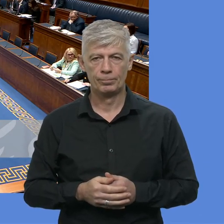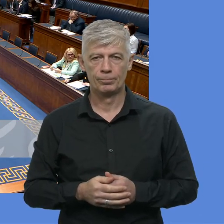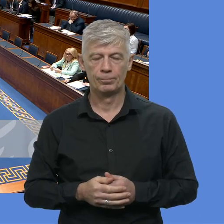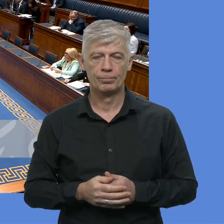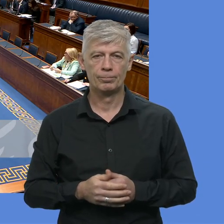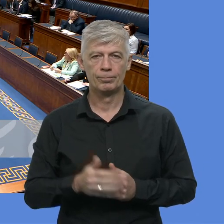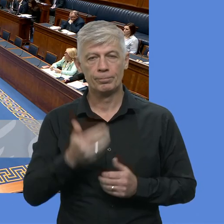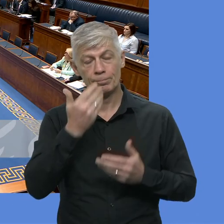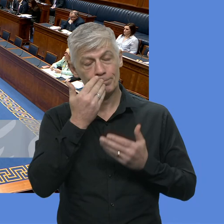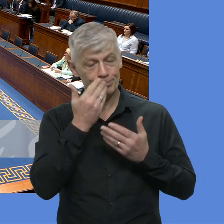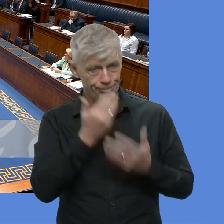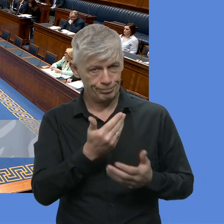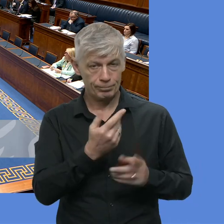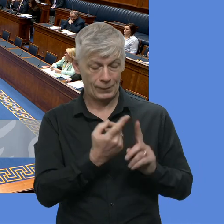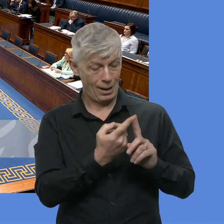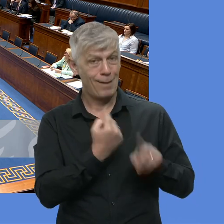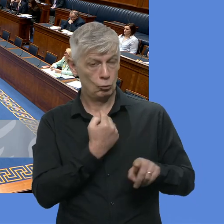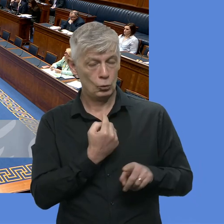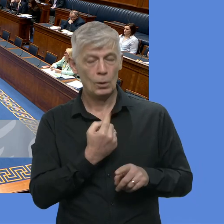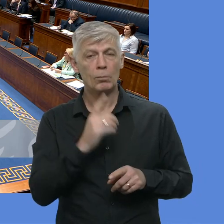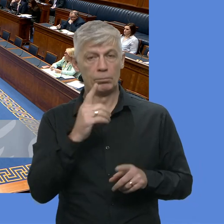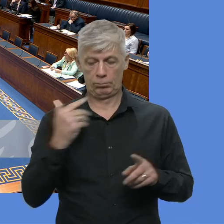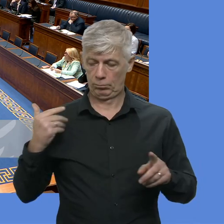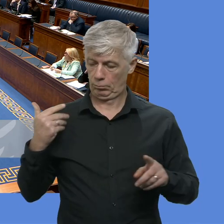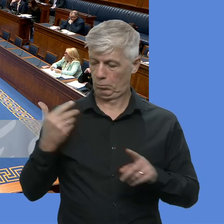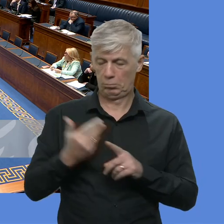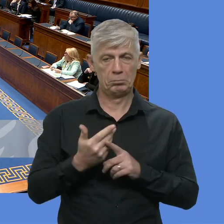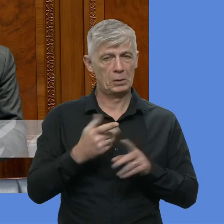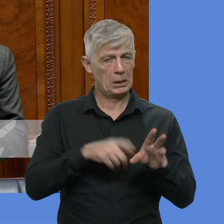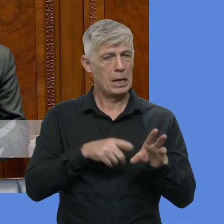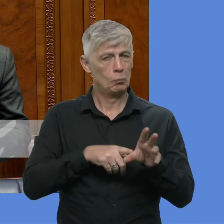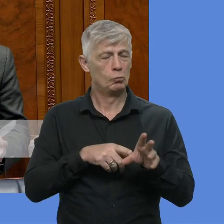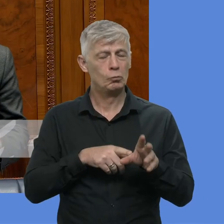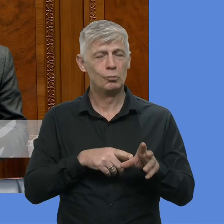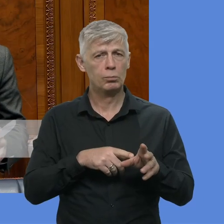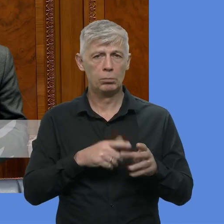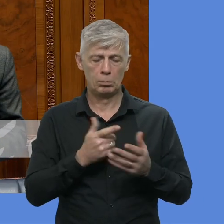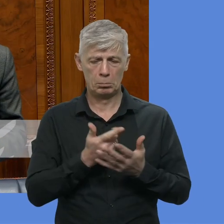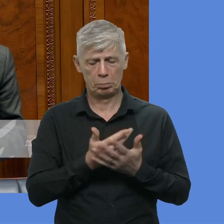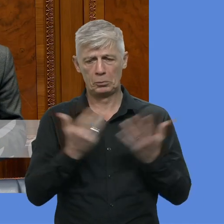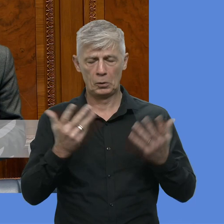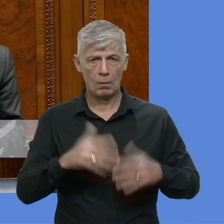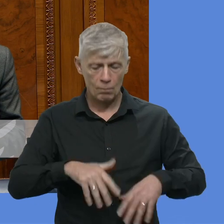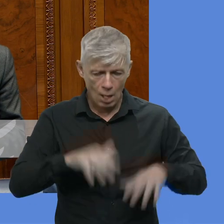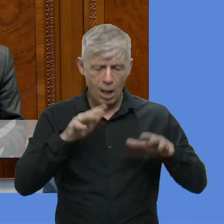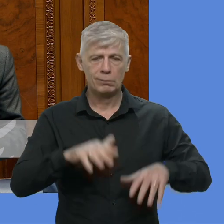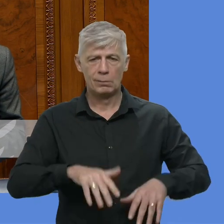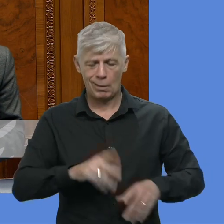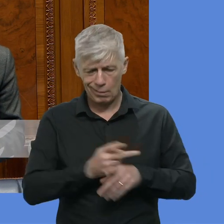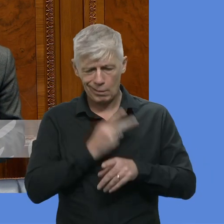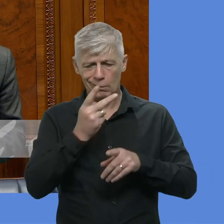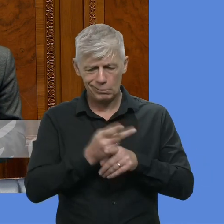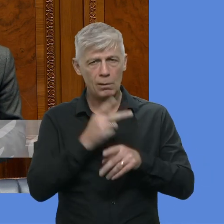And thank the Minister for his answers. Minister, over this past number of years, there have been several significant flooding incidents across the